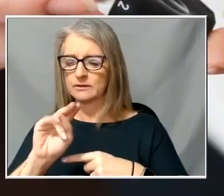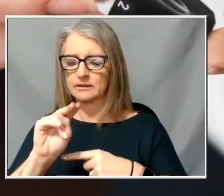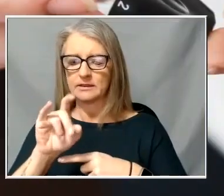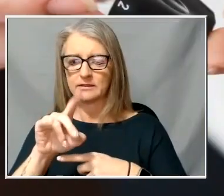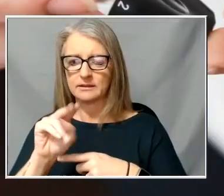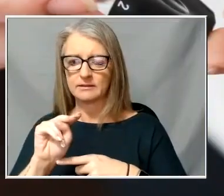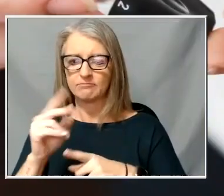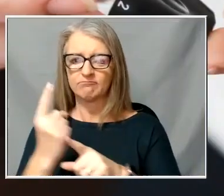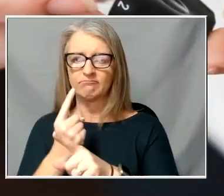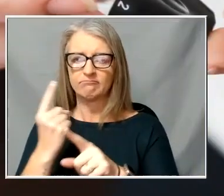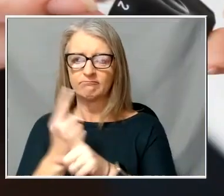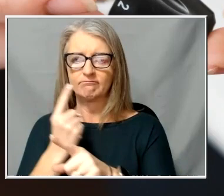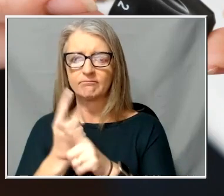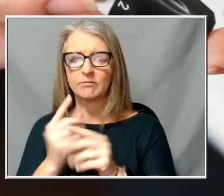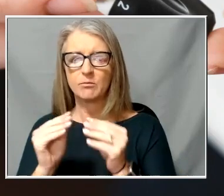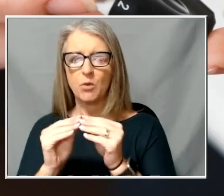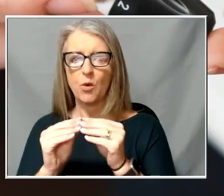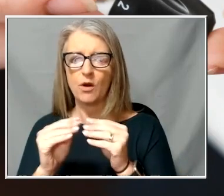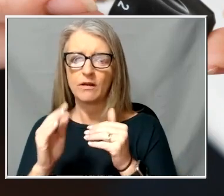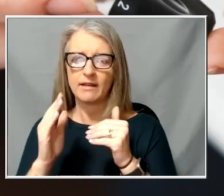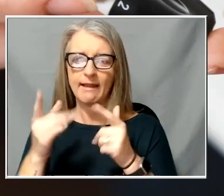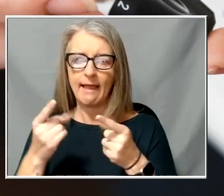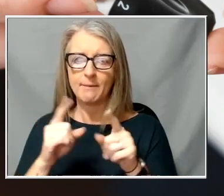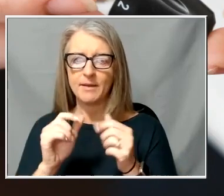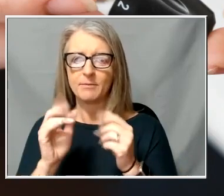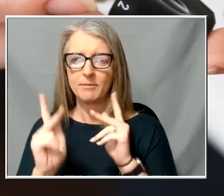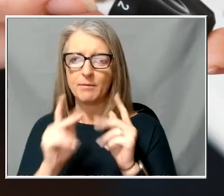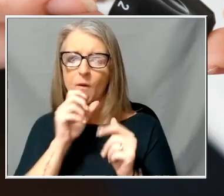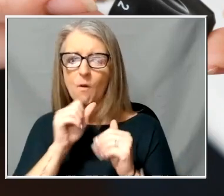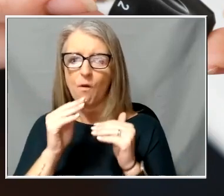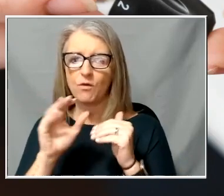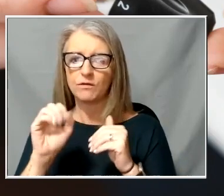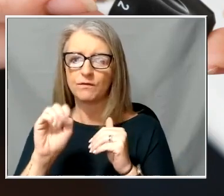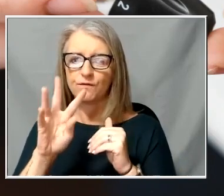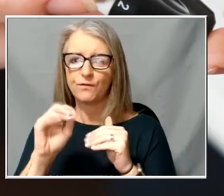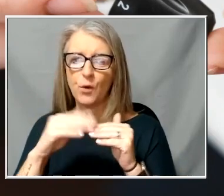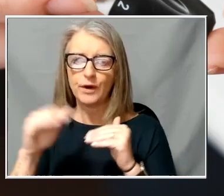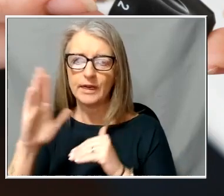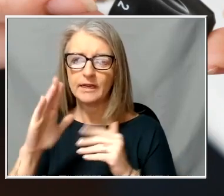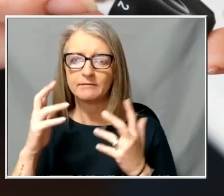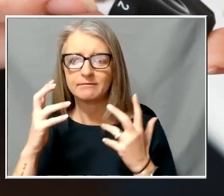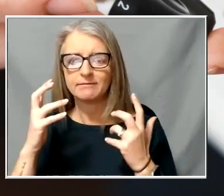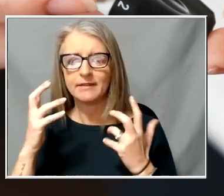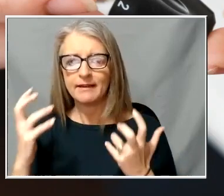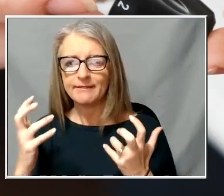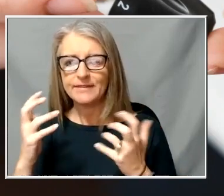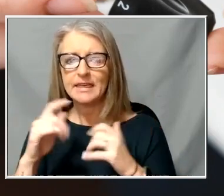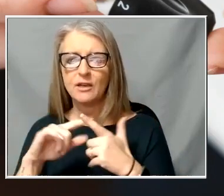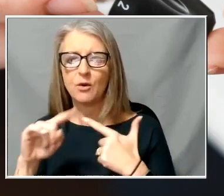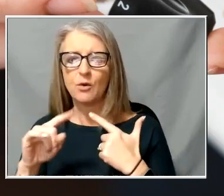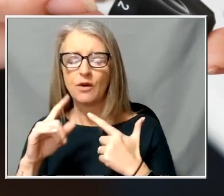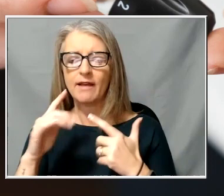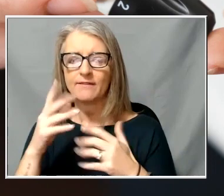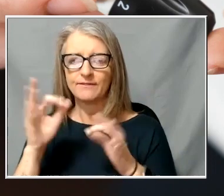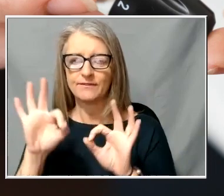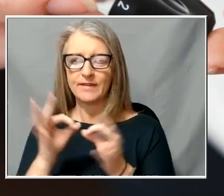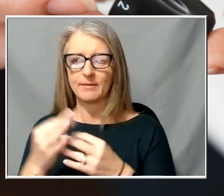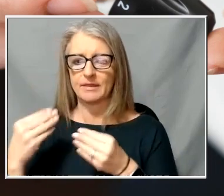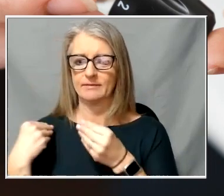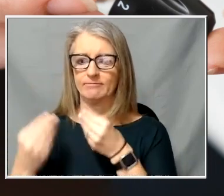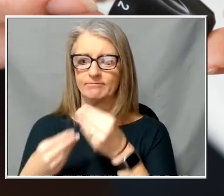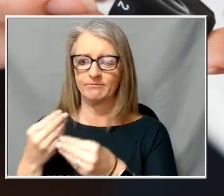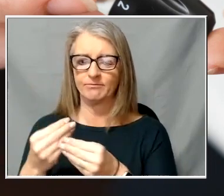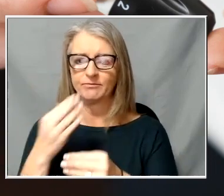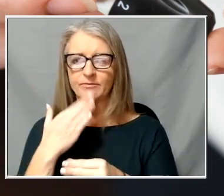likely to happen in people over the age of 40 who might be overweight or have a family history of diabetes. While some people